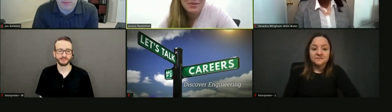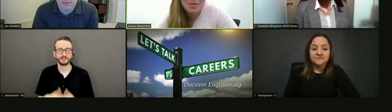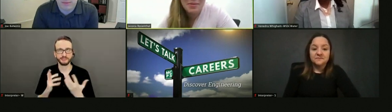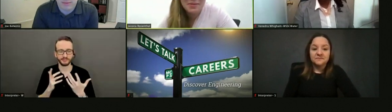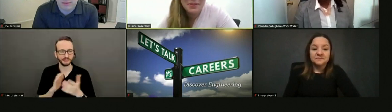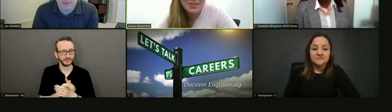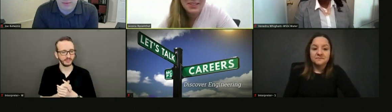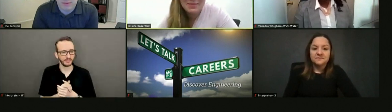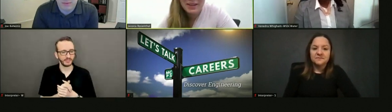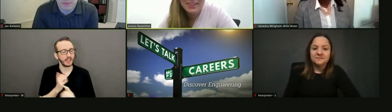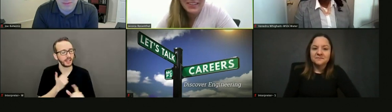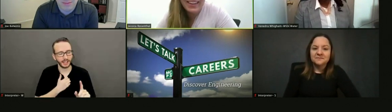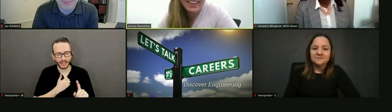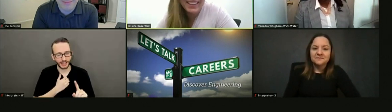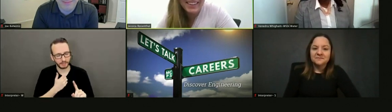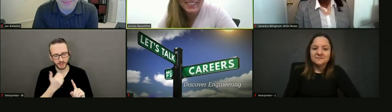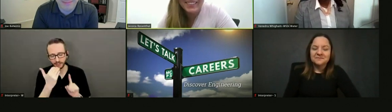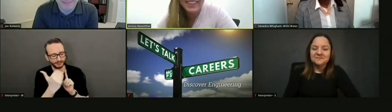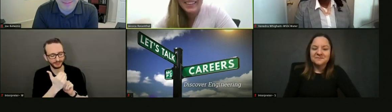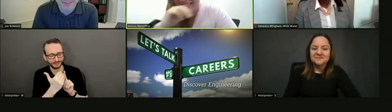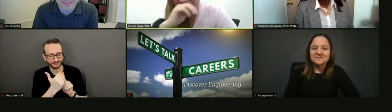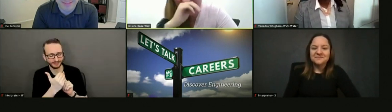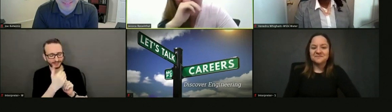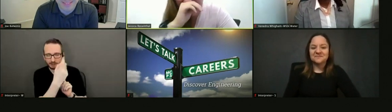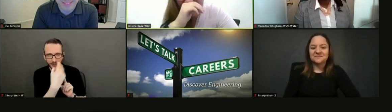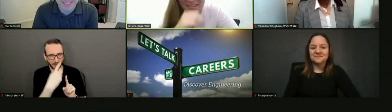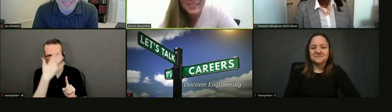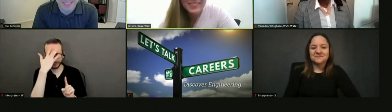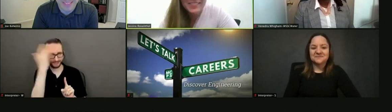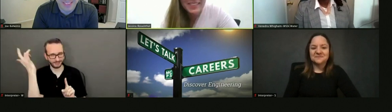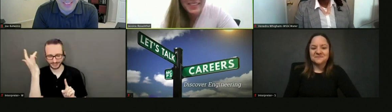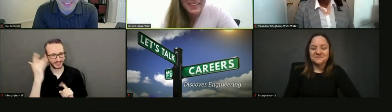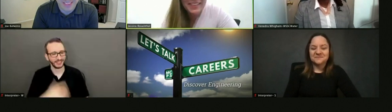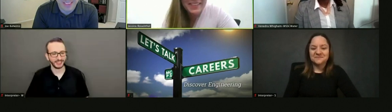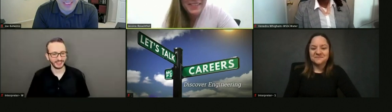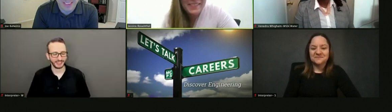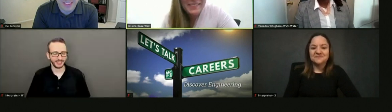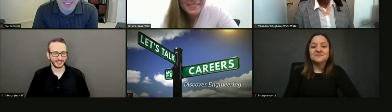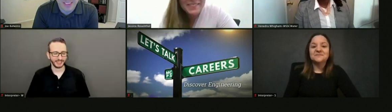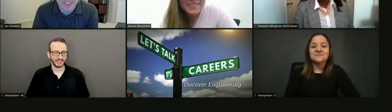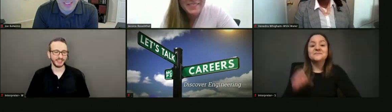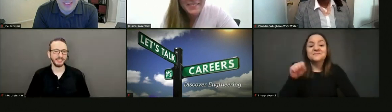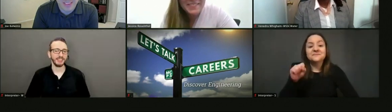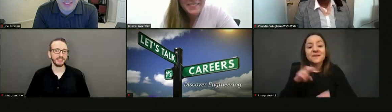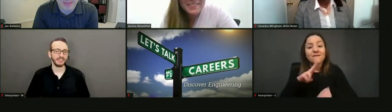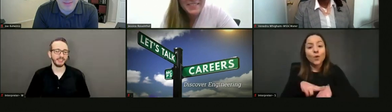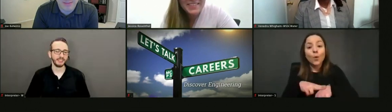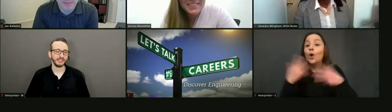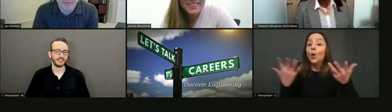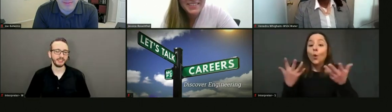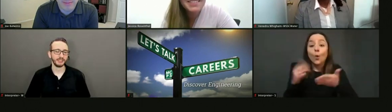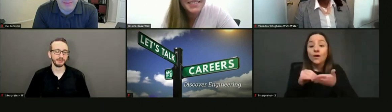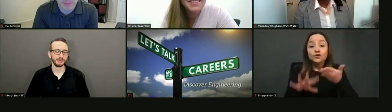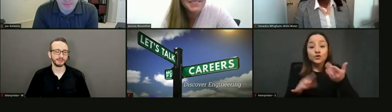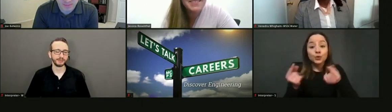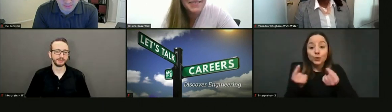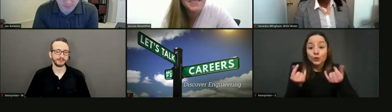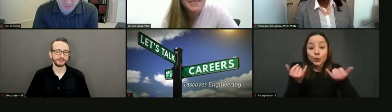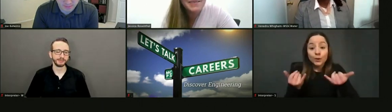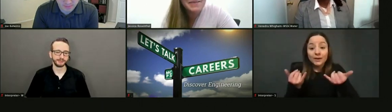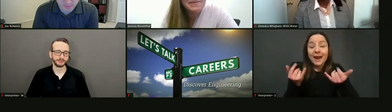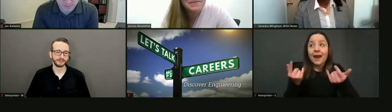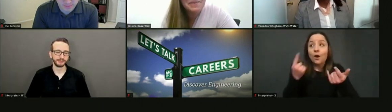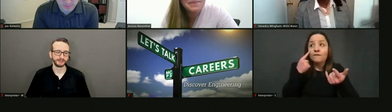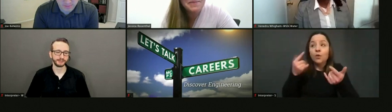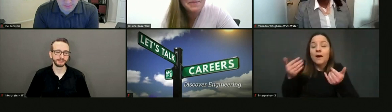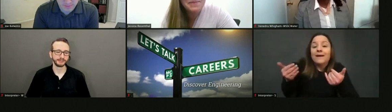I'm sorry. Can you remind me of the question? My internet kind of cut out of it. Yeah, of course. What can students do now to get an introduction